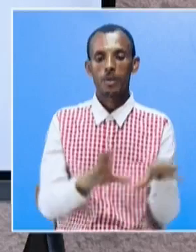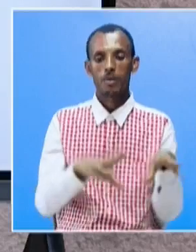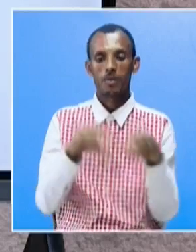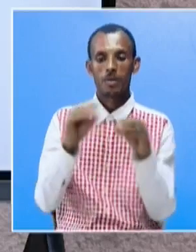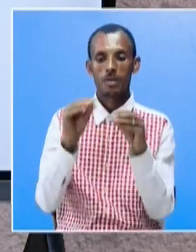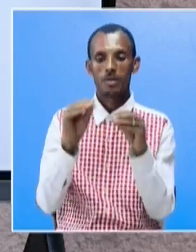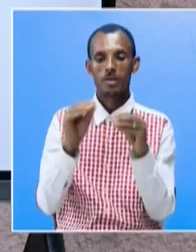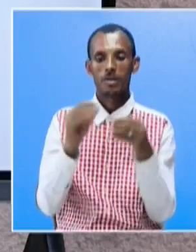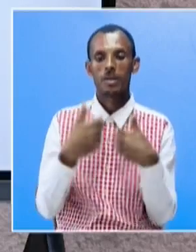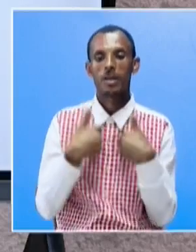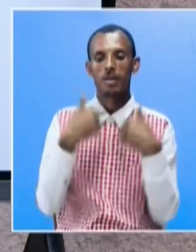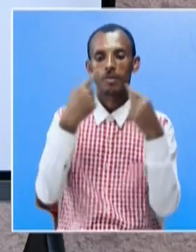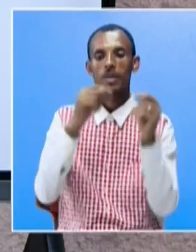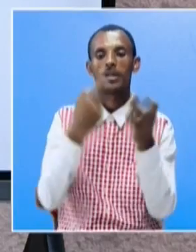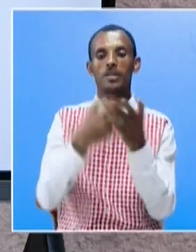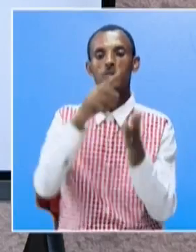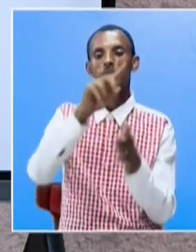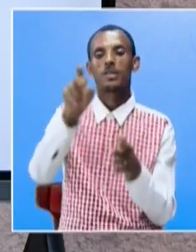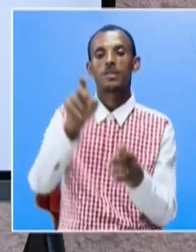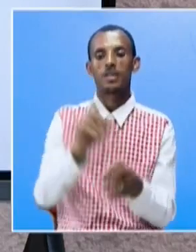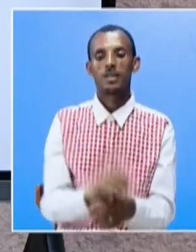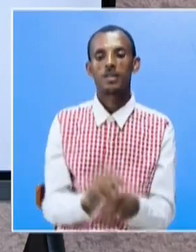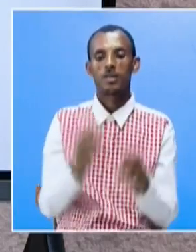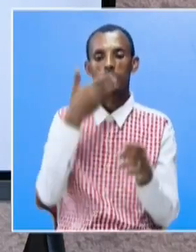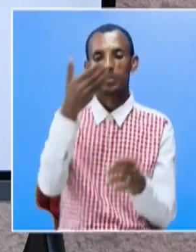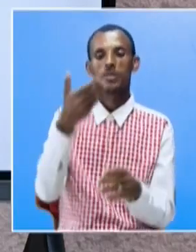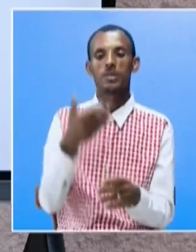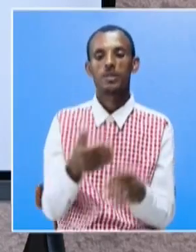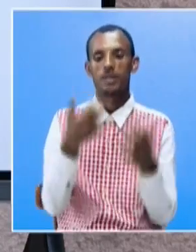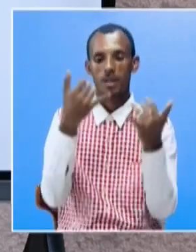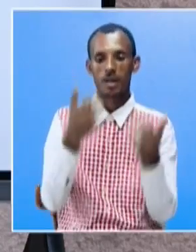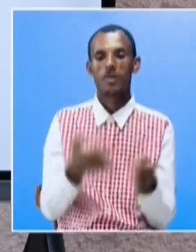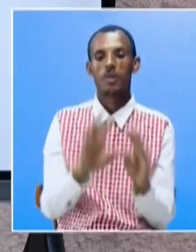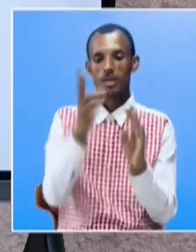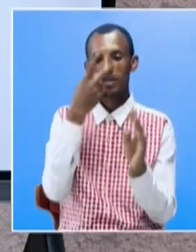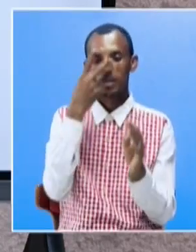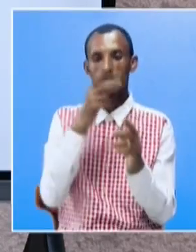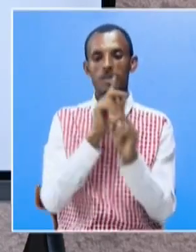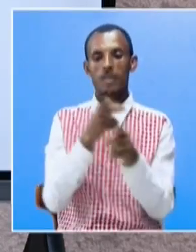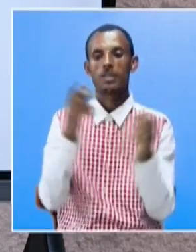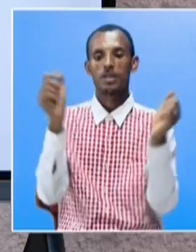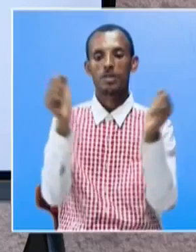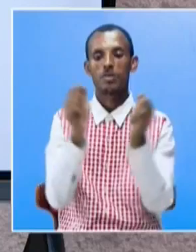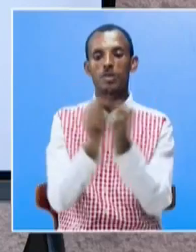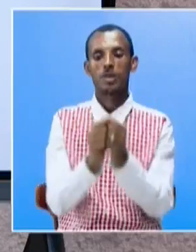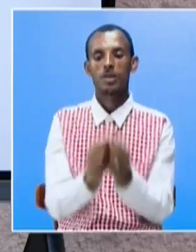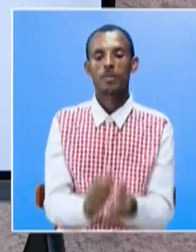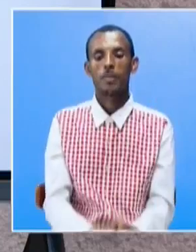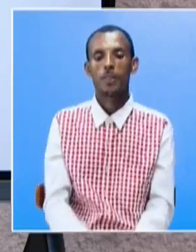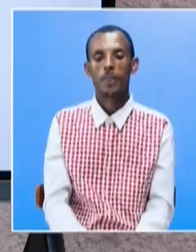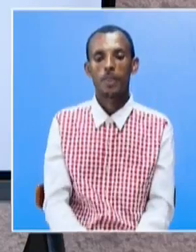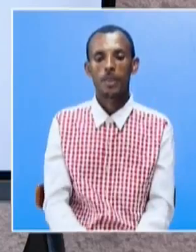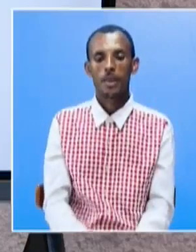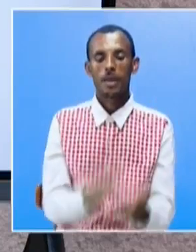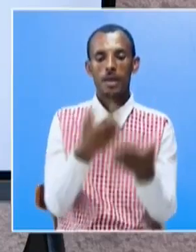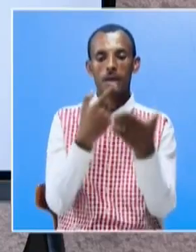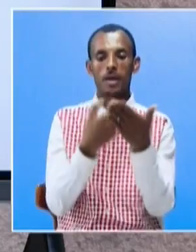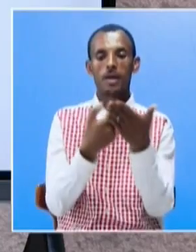Students, have you tried the question? Good. Now let's see the answer together.